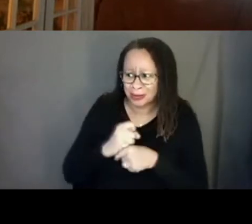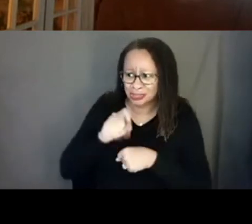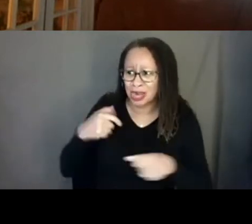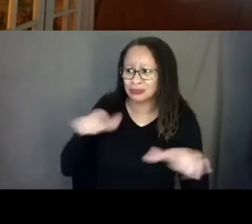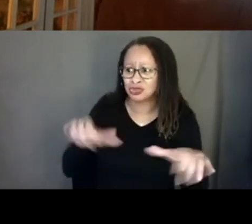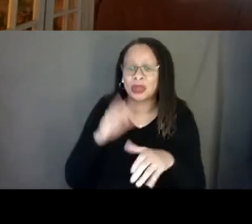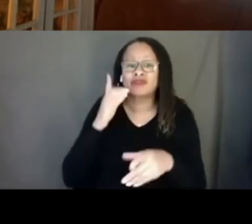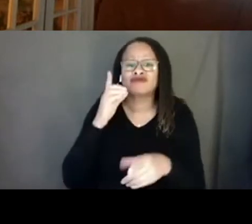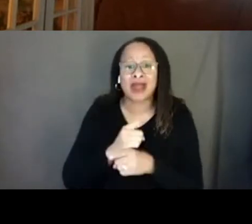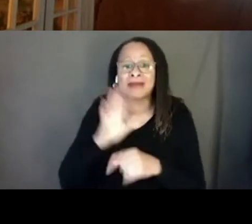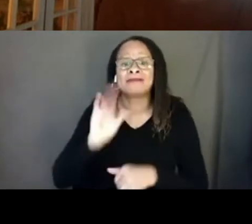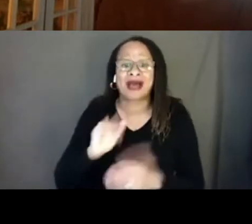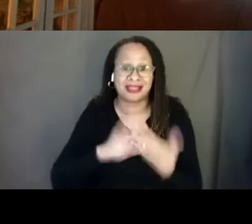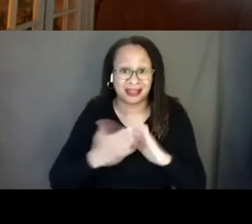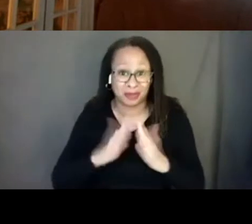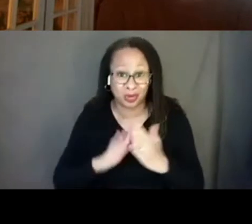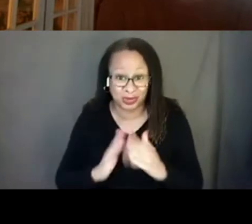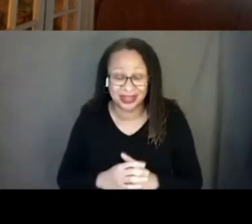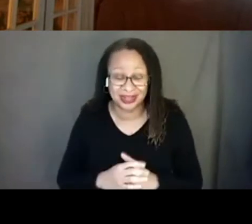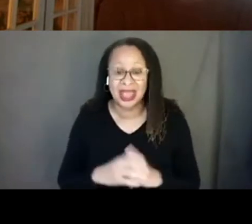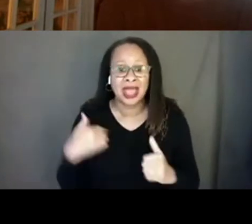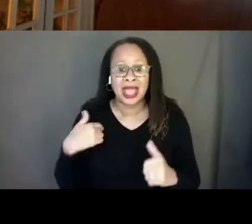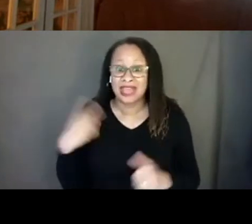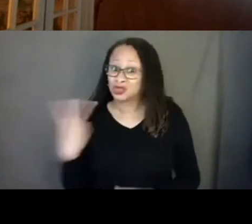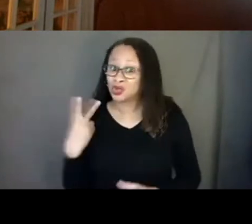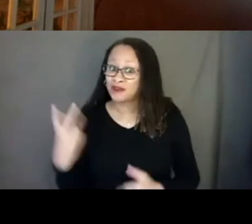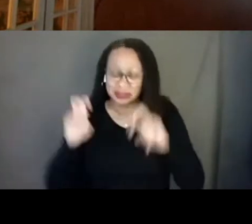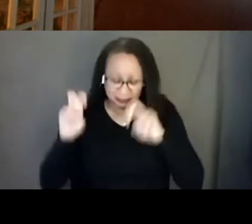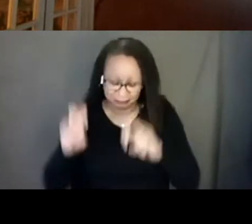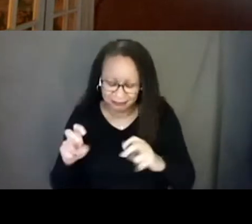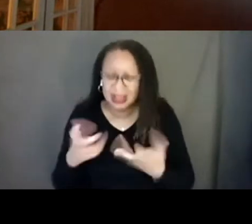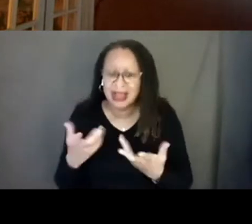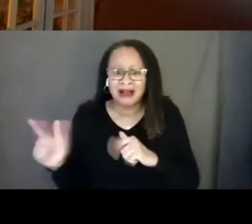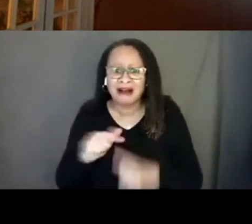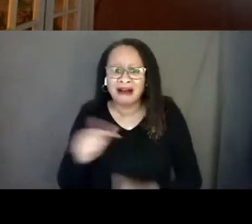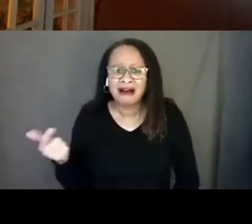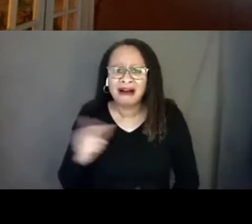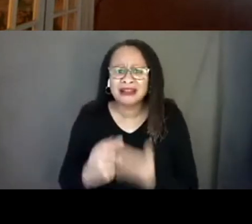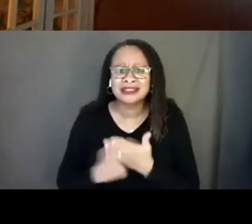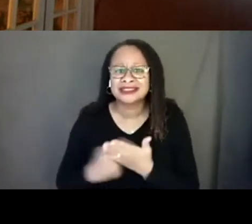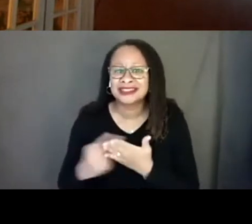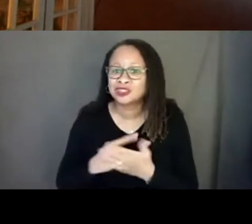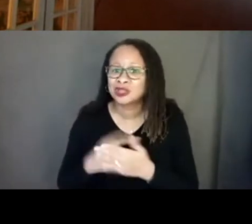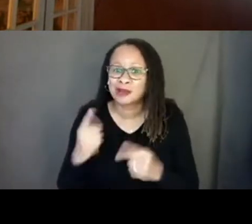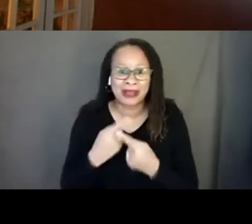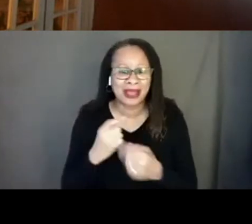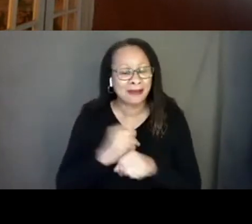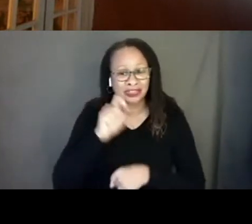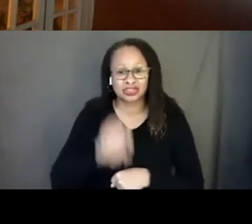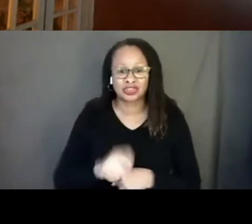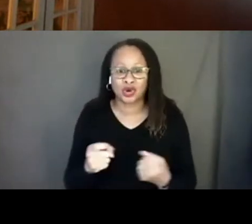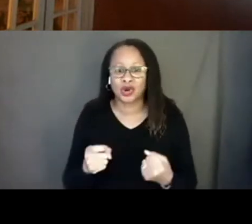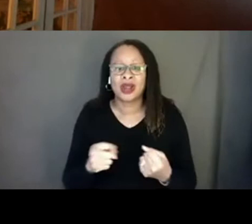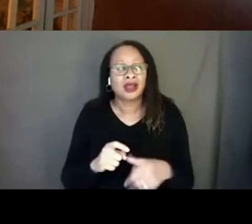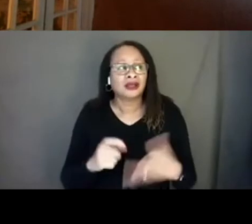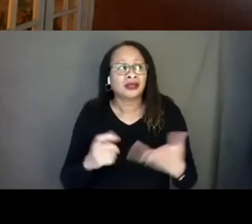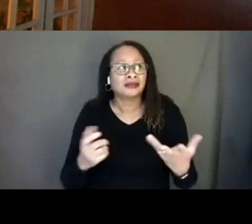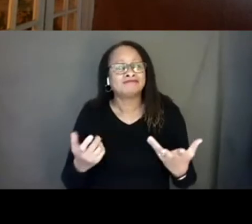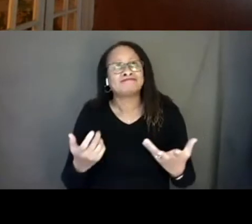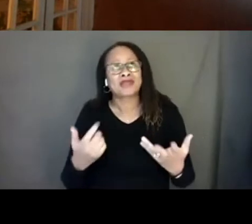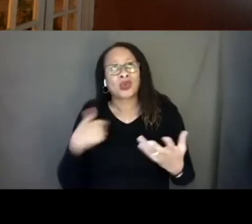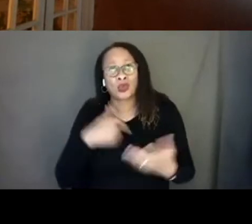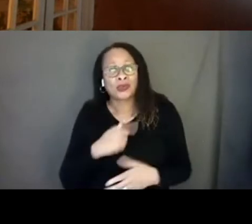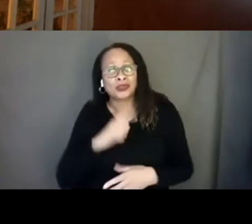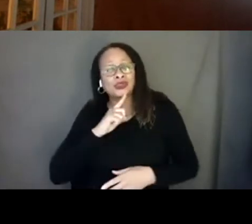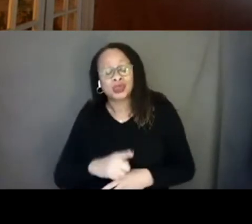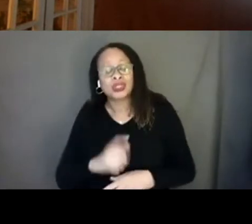by the community. And so we would spend hours just going back and forth, making sure we were being authentic in what we wanted to say and what